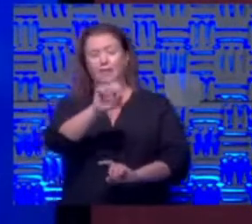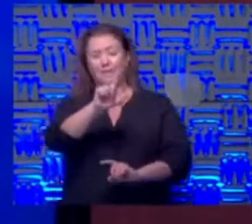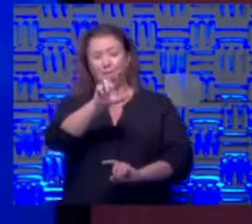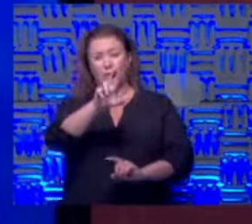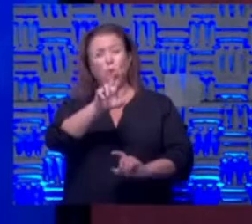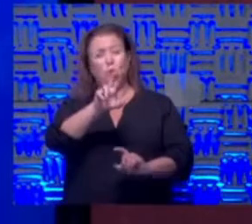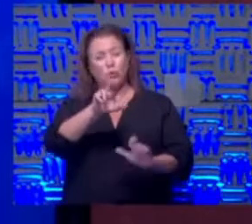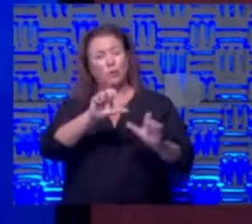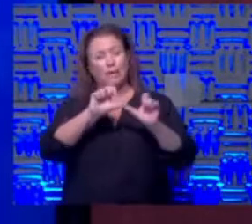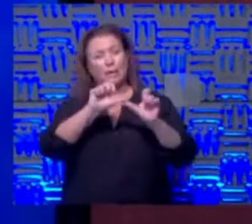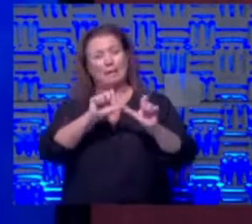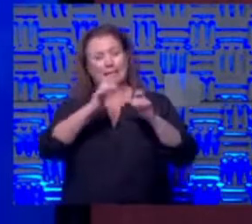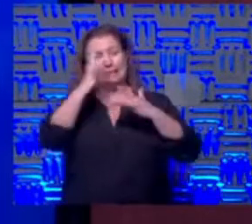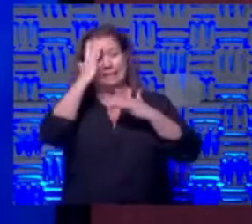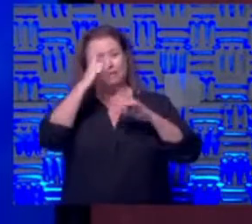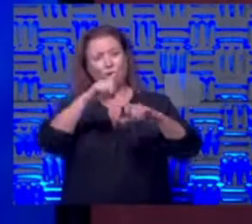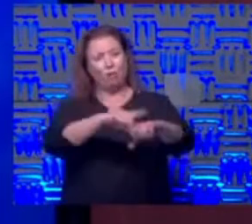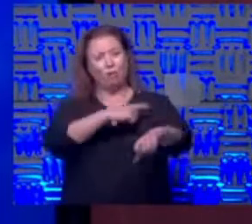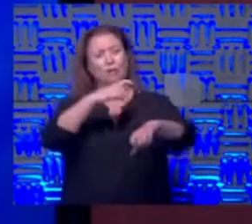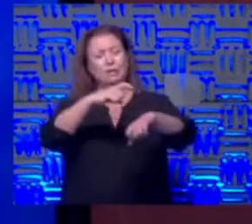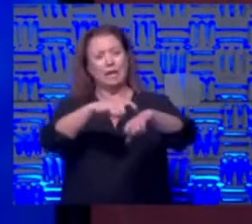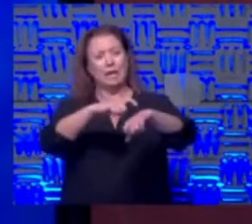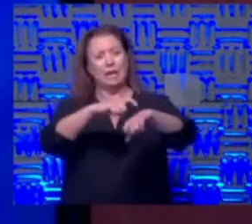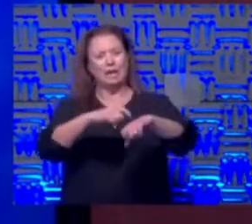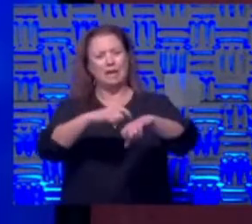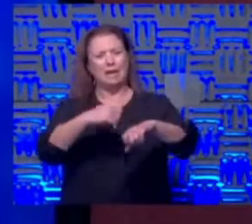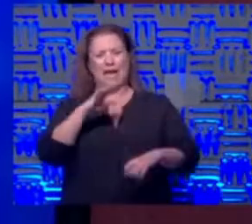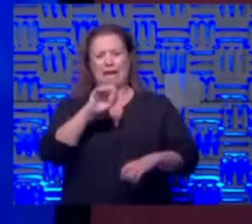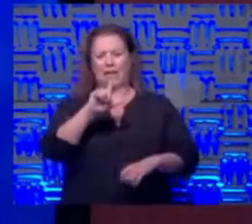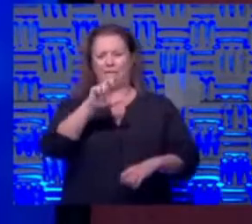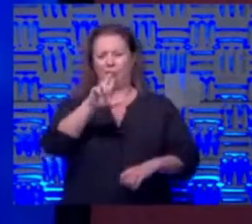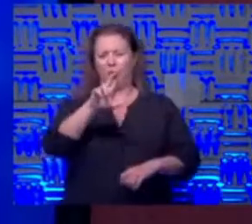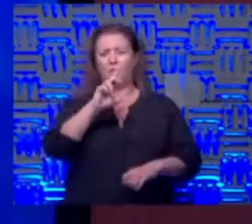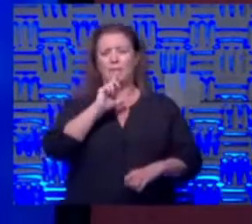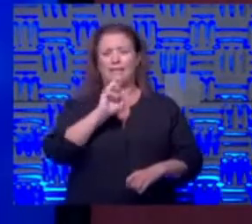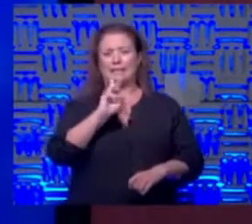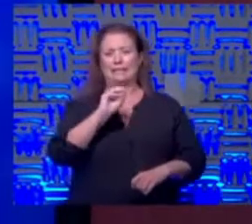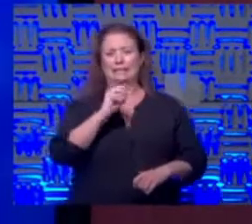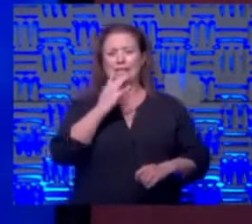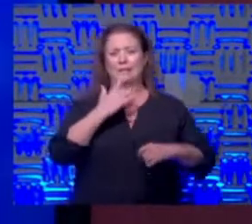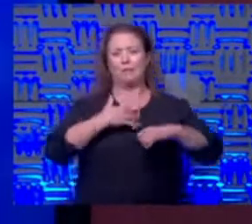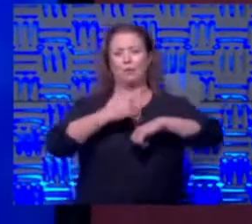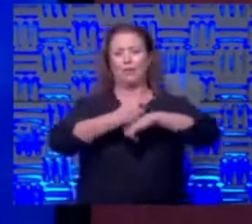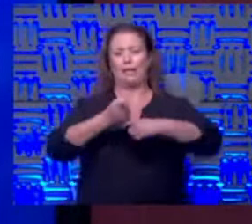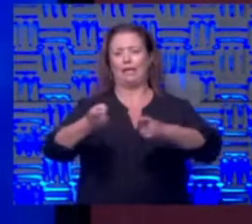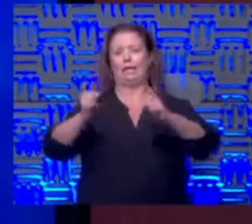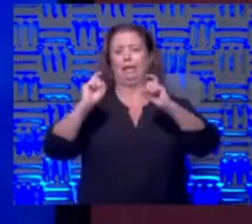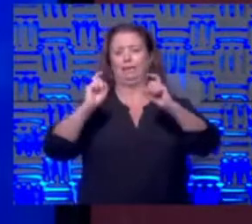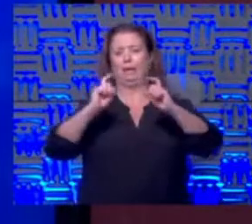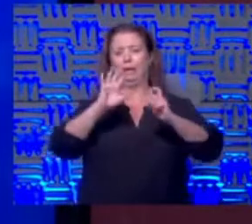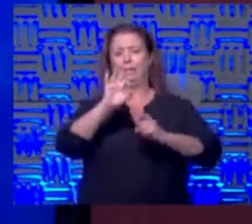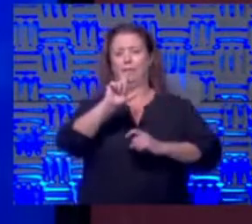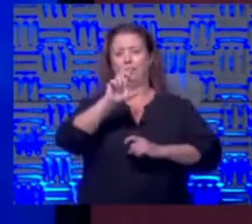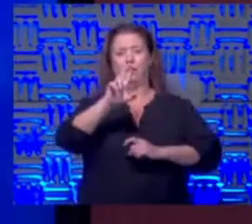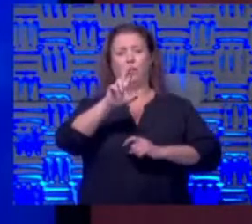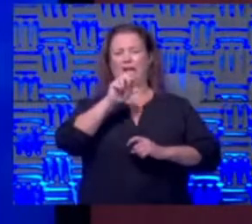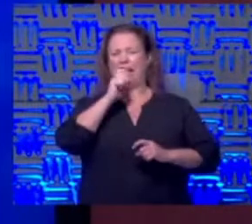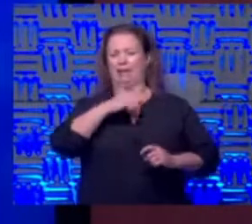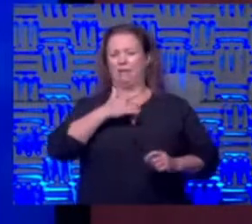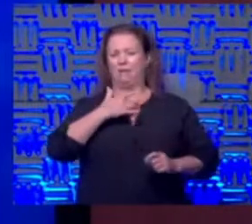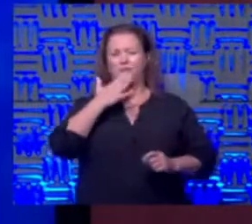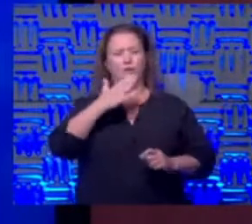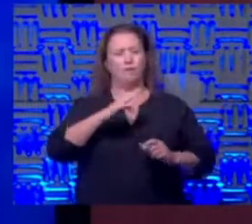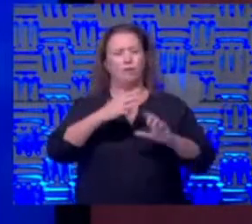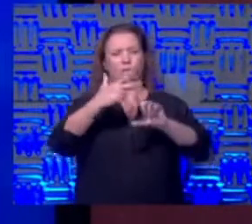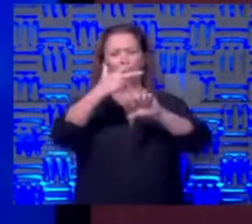sick for a long time. I had influenza in January for my 60th birthday. That was my birthday gift, was a round of influenza. I didn't really feel good for about